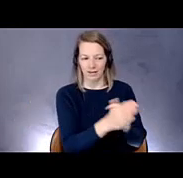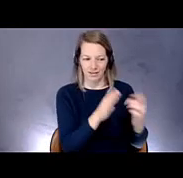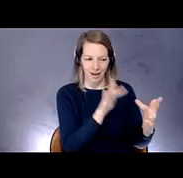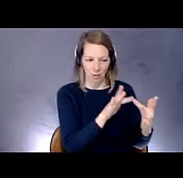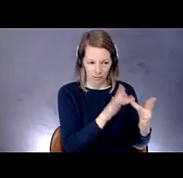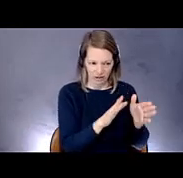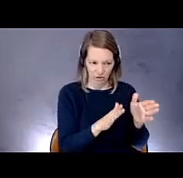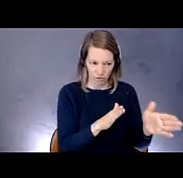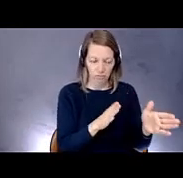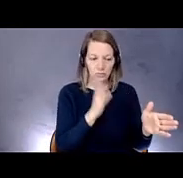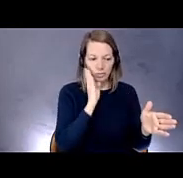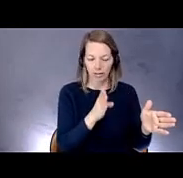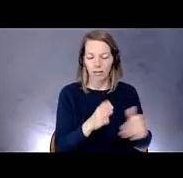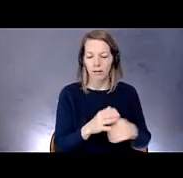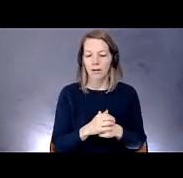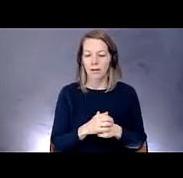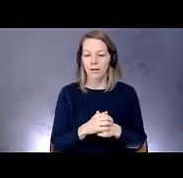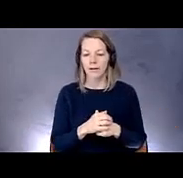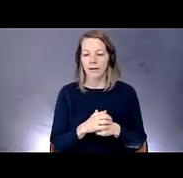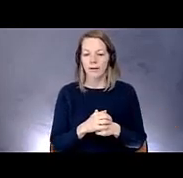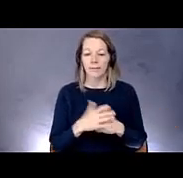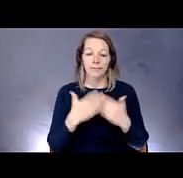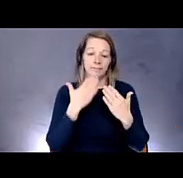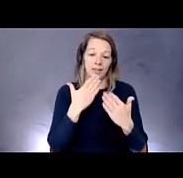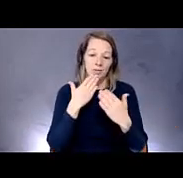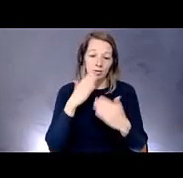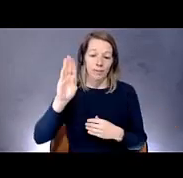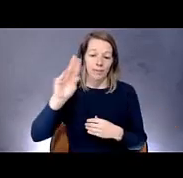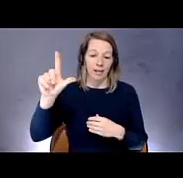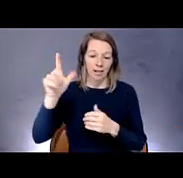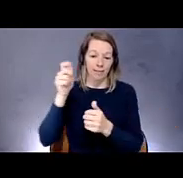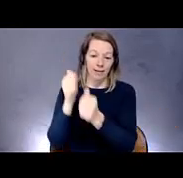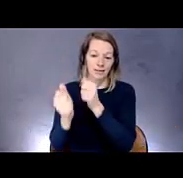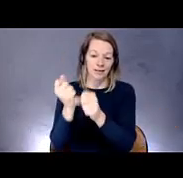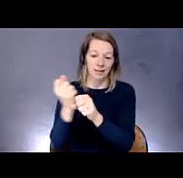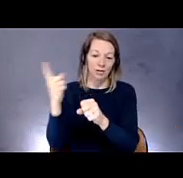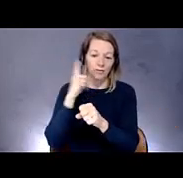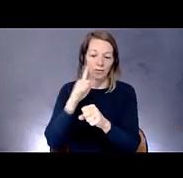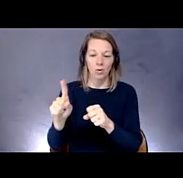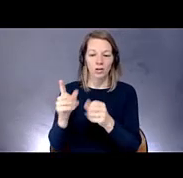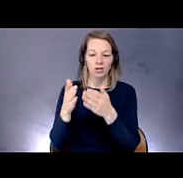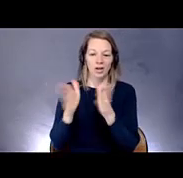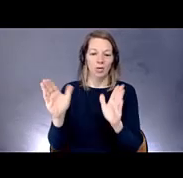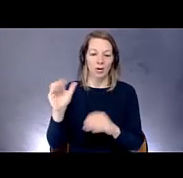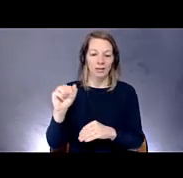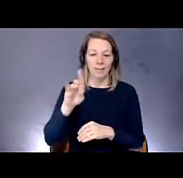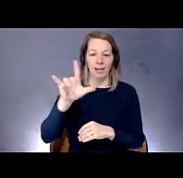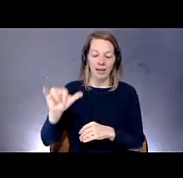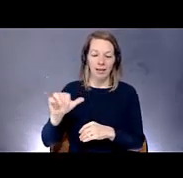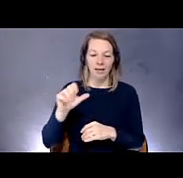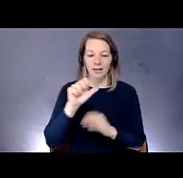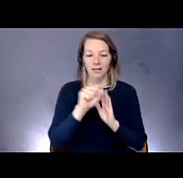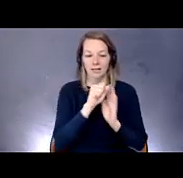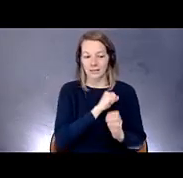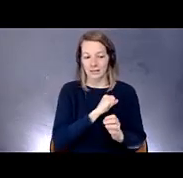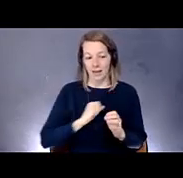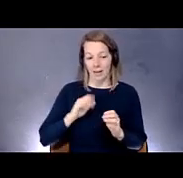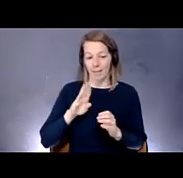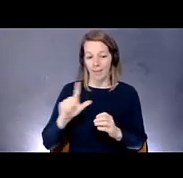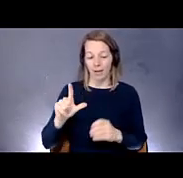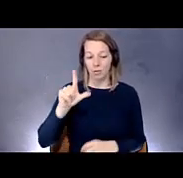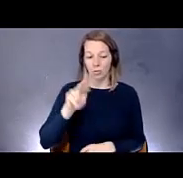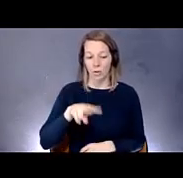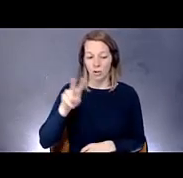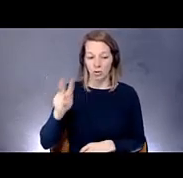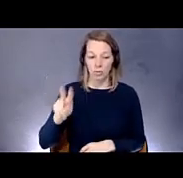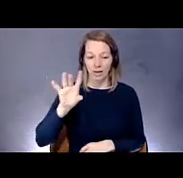that we have underway, thanks to a bill that was passed last year through the General Assembly, Senate Bill 2281, which provides